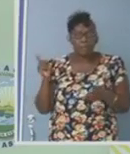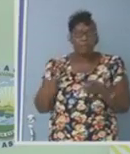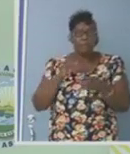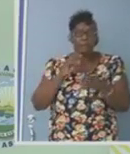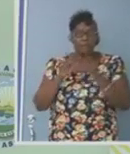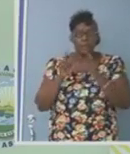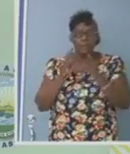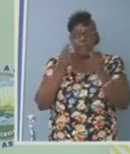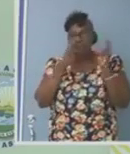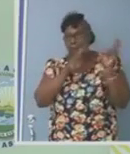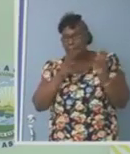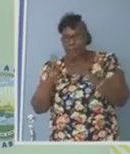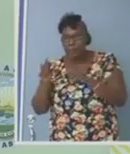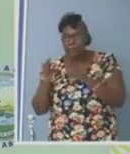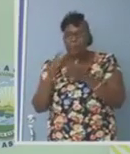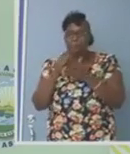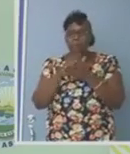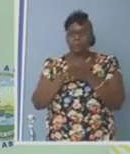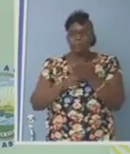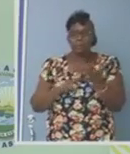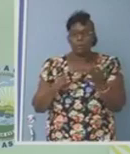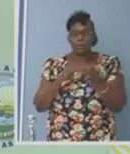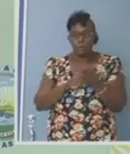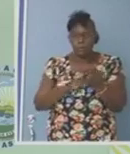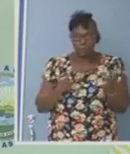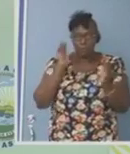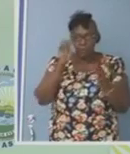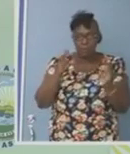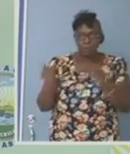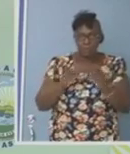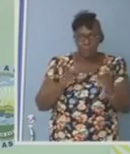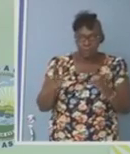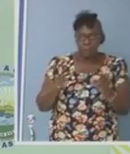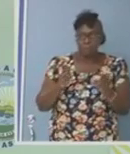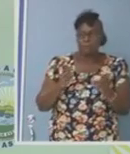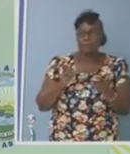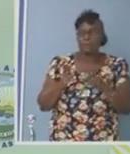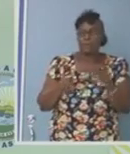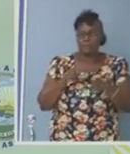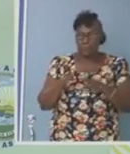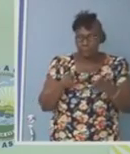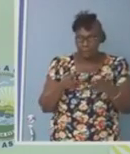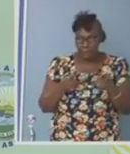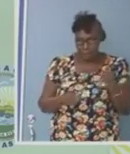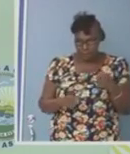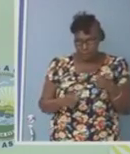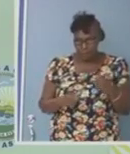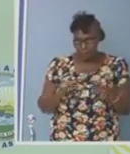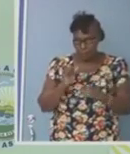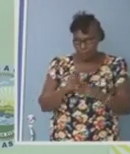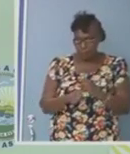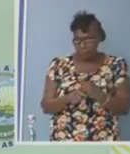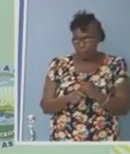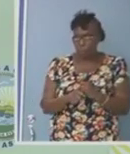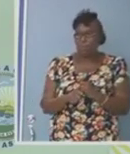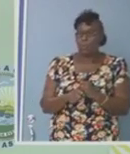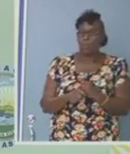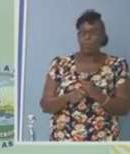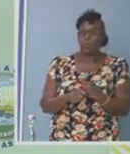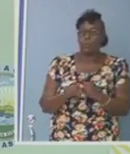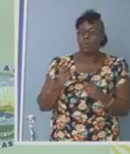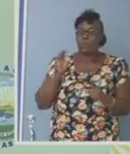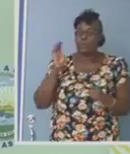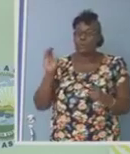the effects of COVID-19 on our Tobago economy. And so to this end, the committee will